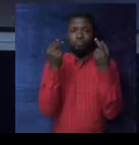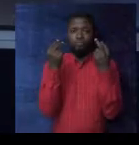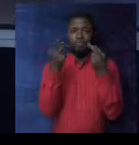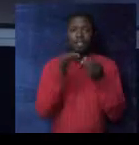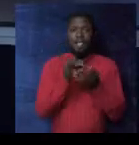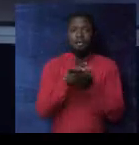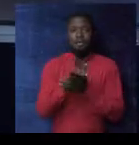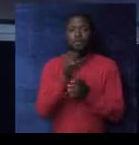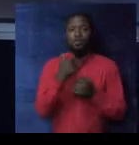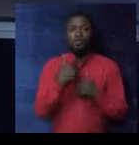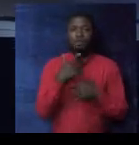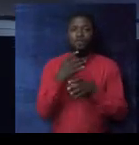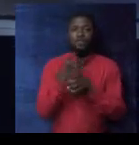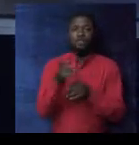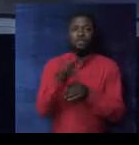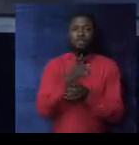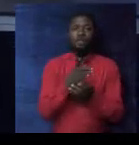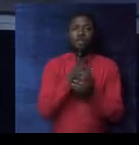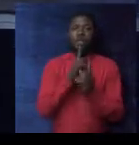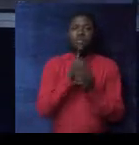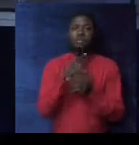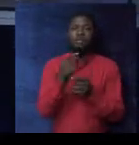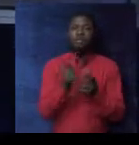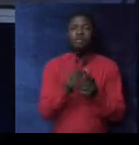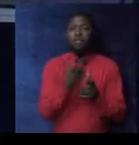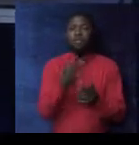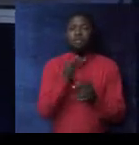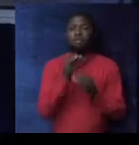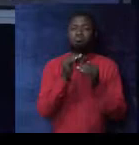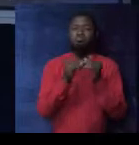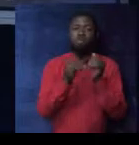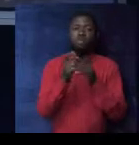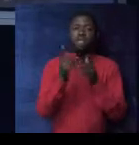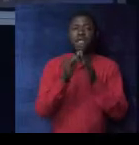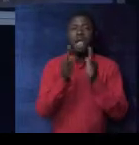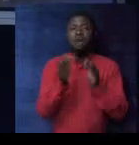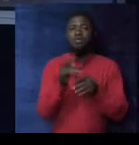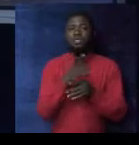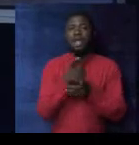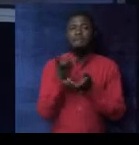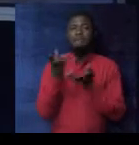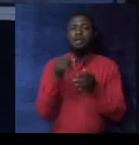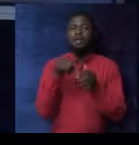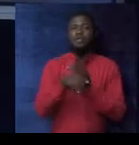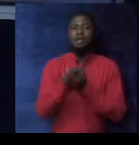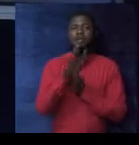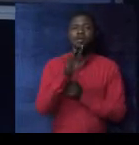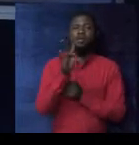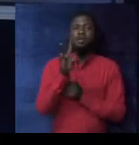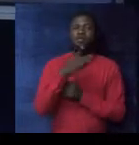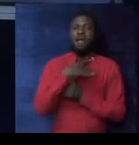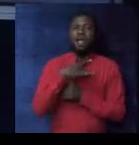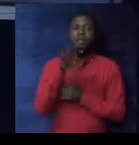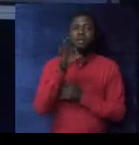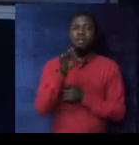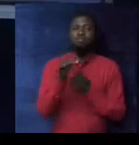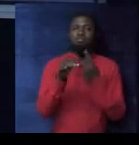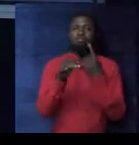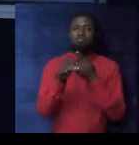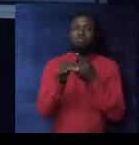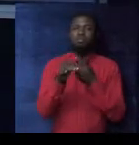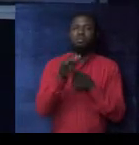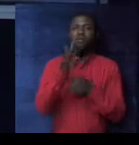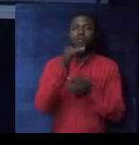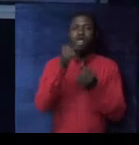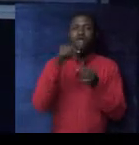Eyes on me. I believe that you have gotten your answer. So the first thing we do is we build the houses. Then I'm going to bring down 4, 7, and 9, she'll